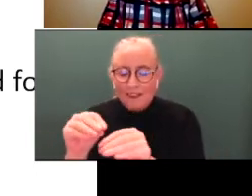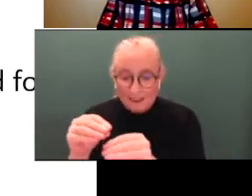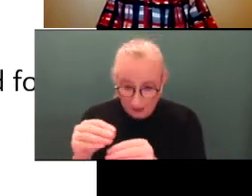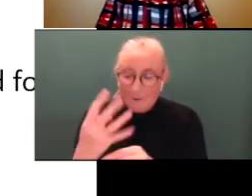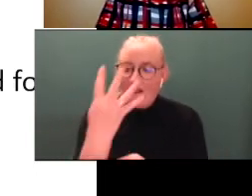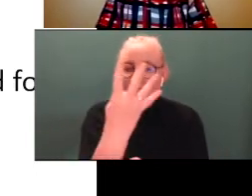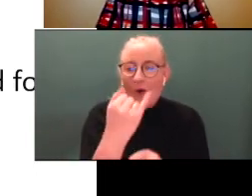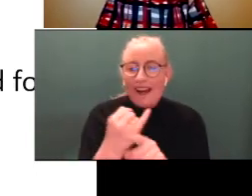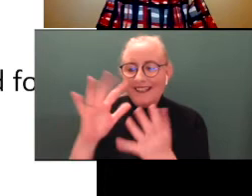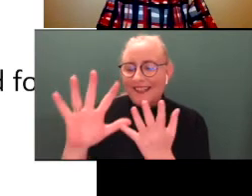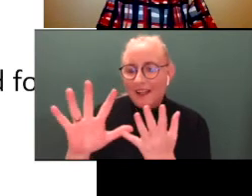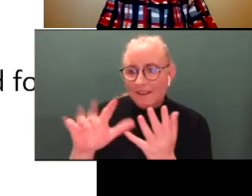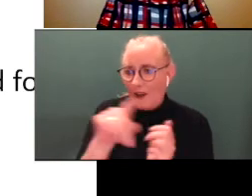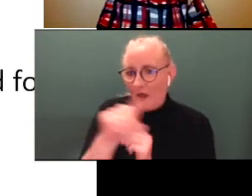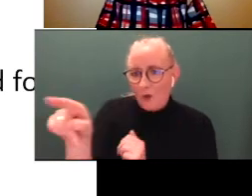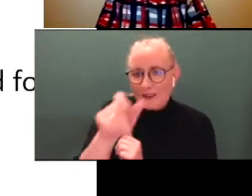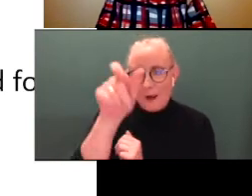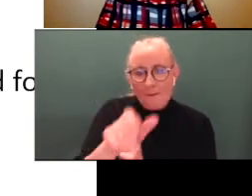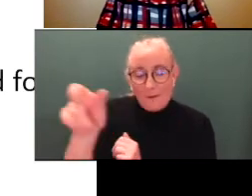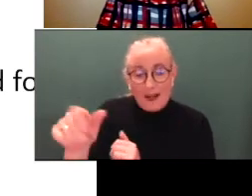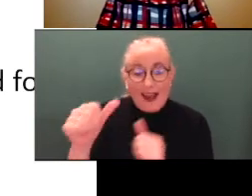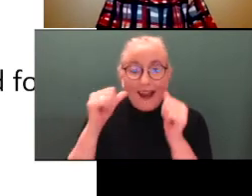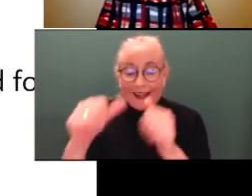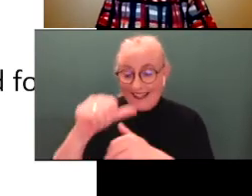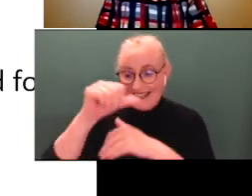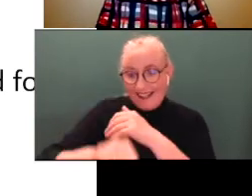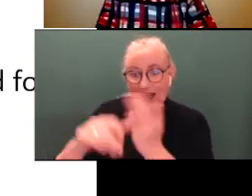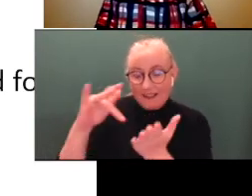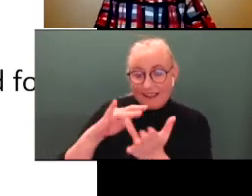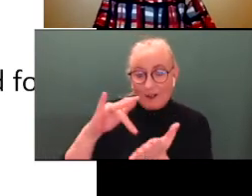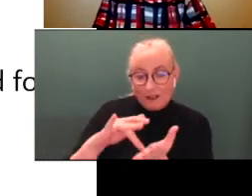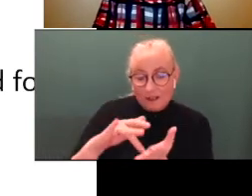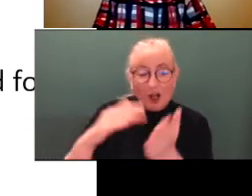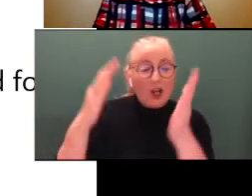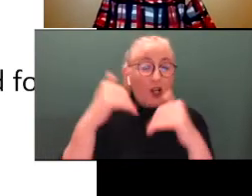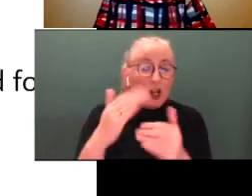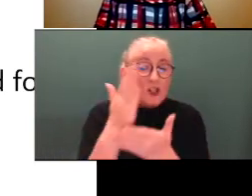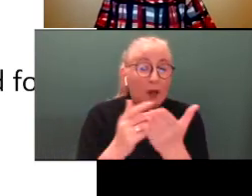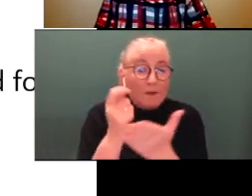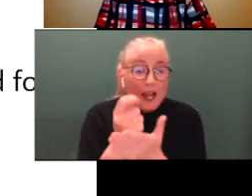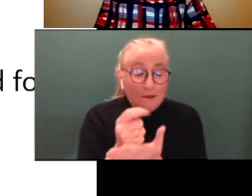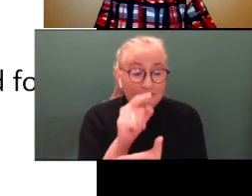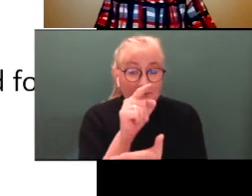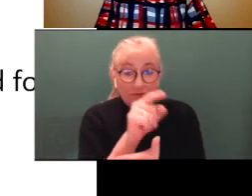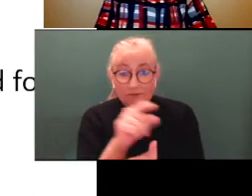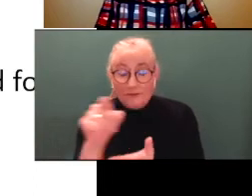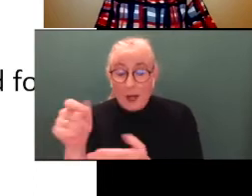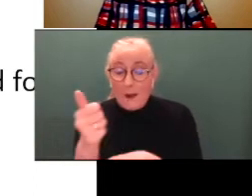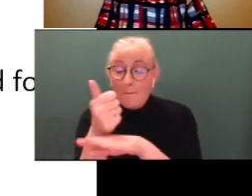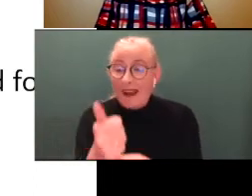4 in 10 of the participants were attending a day center. In some instances, this was based on